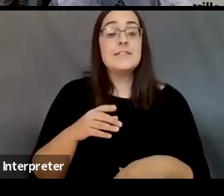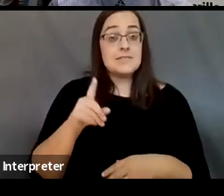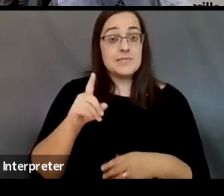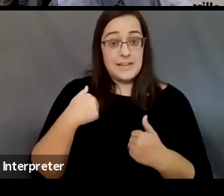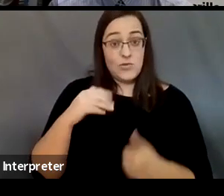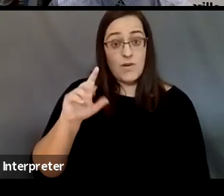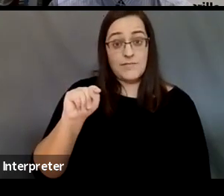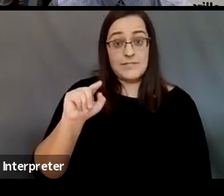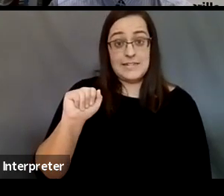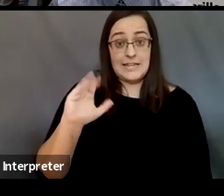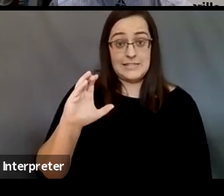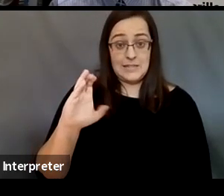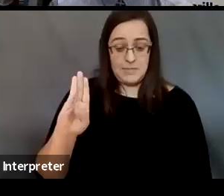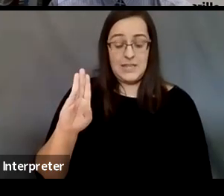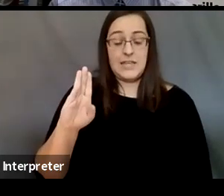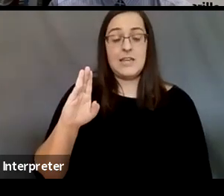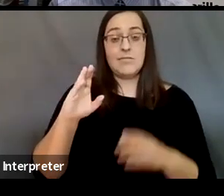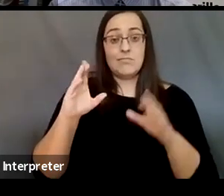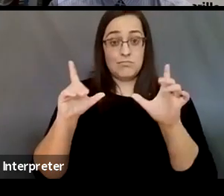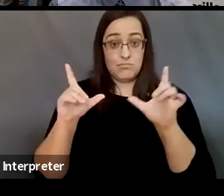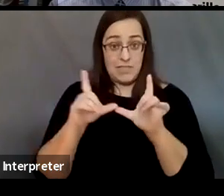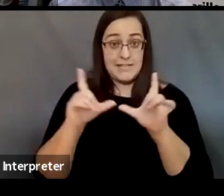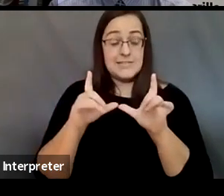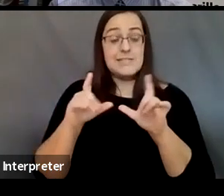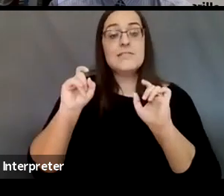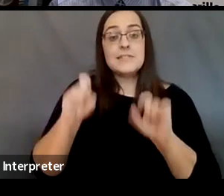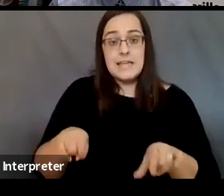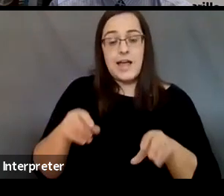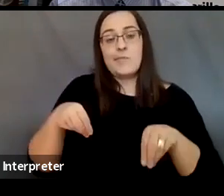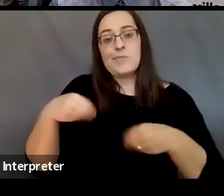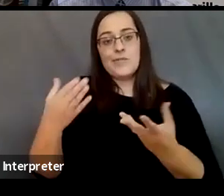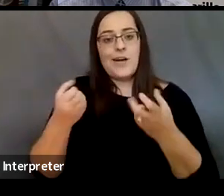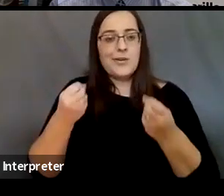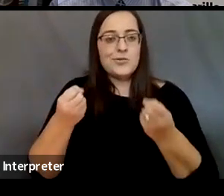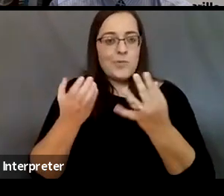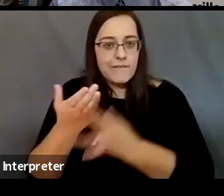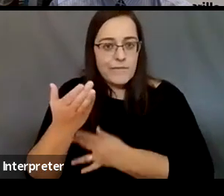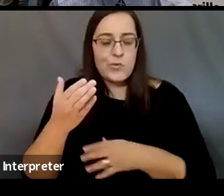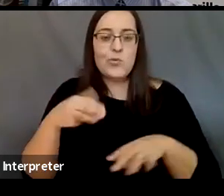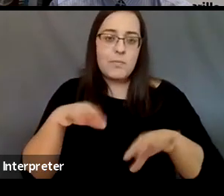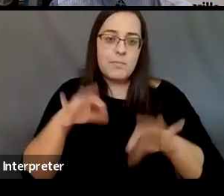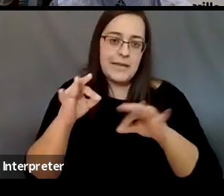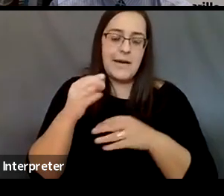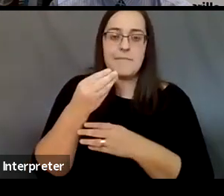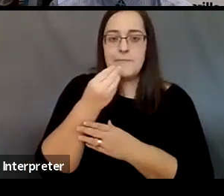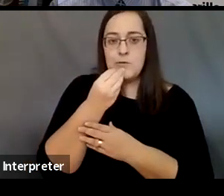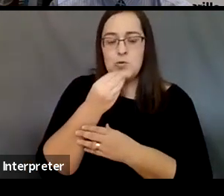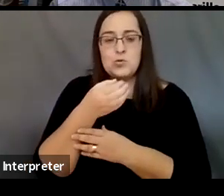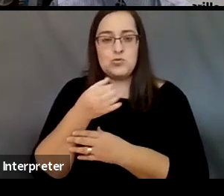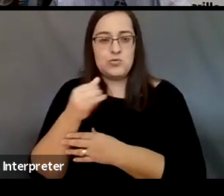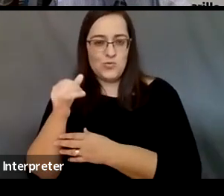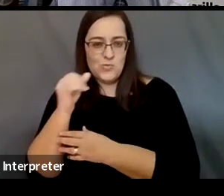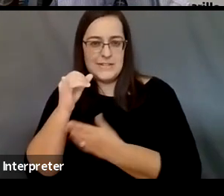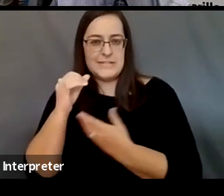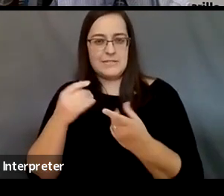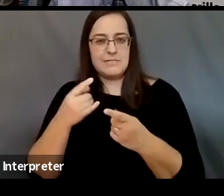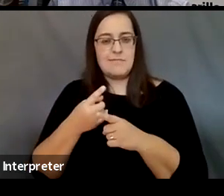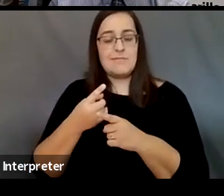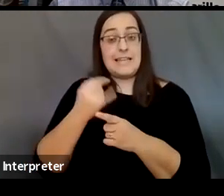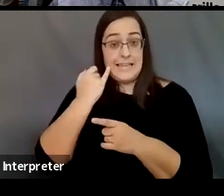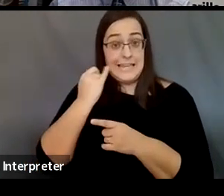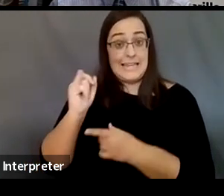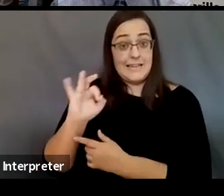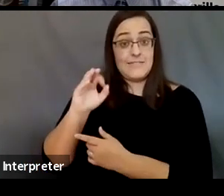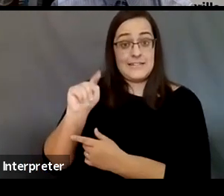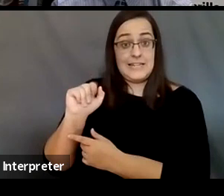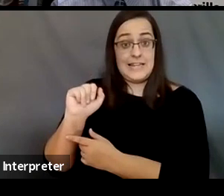However, bars may provide drive-through pickup or delivery options for food and drinks if allowed by TABC. And this calls in another action that